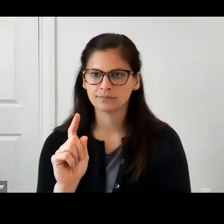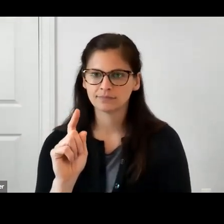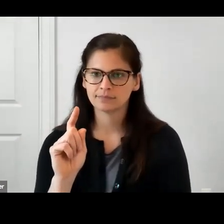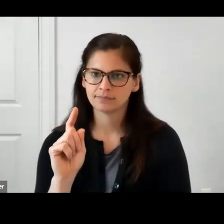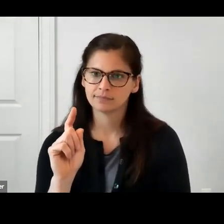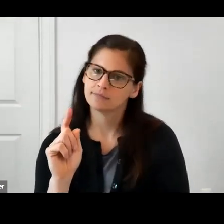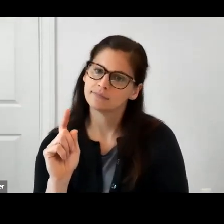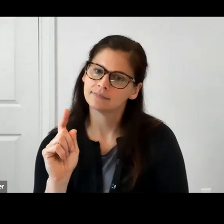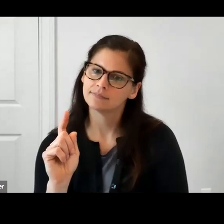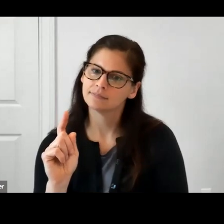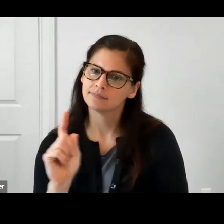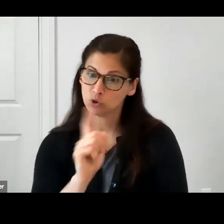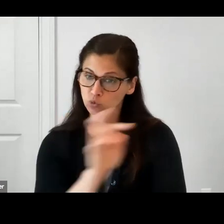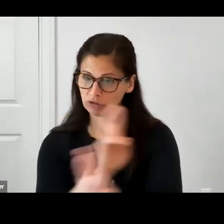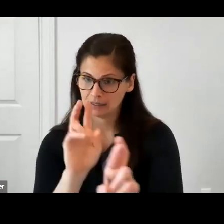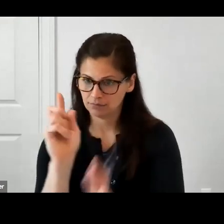Make sure we're ready.